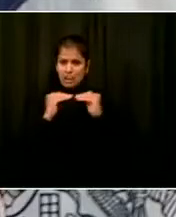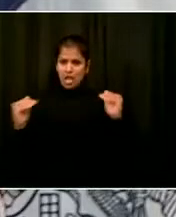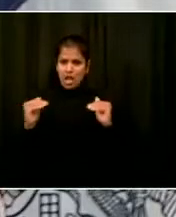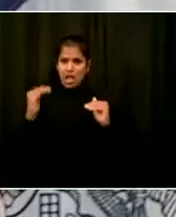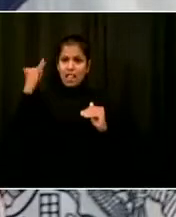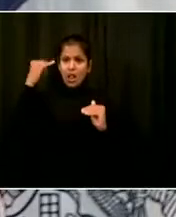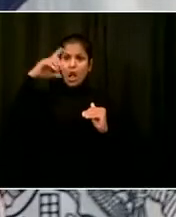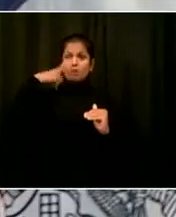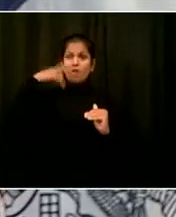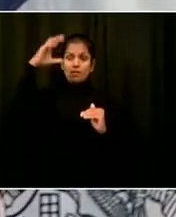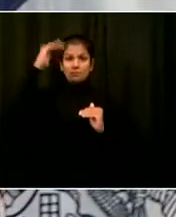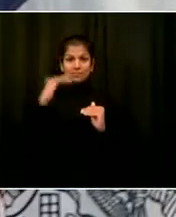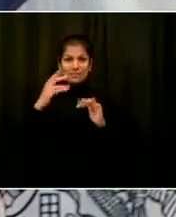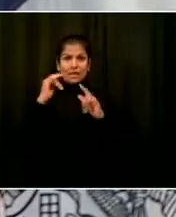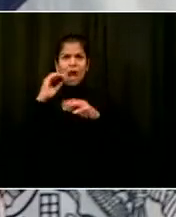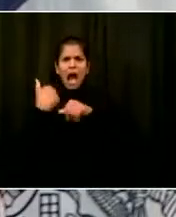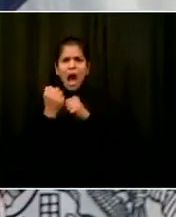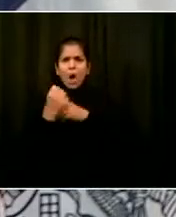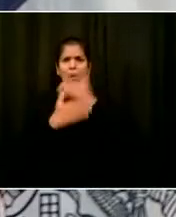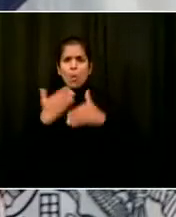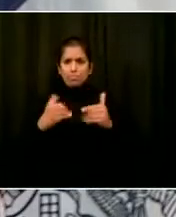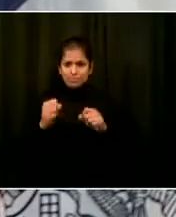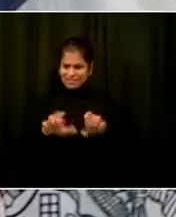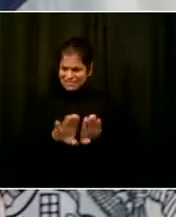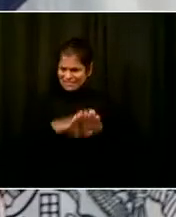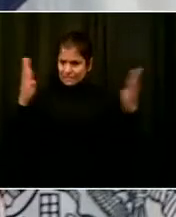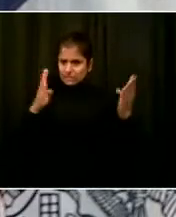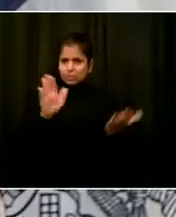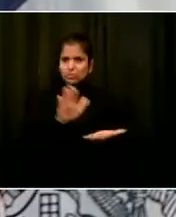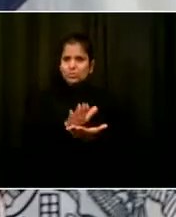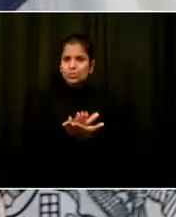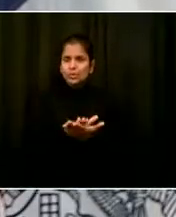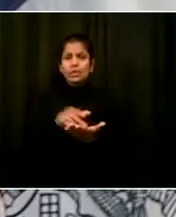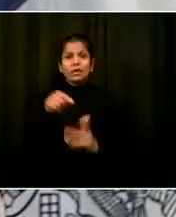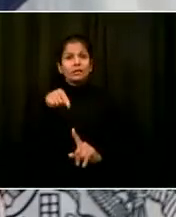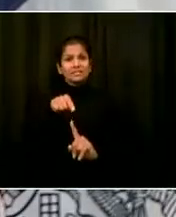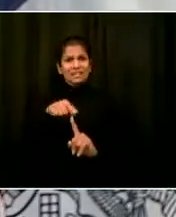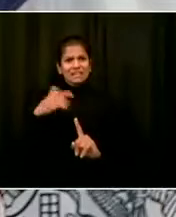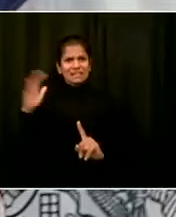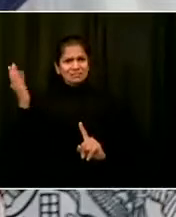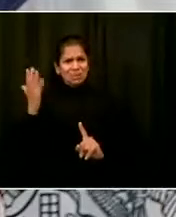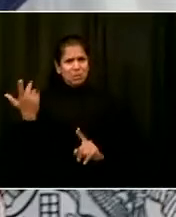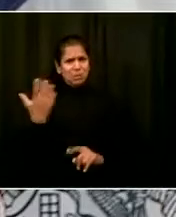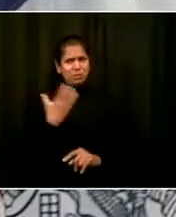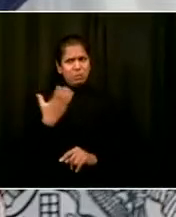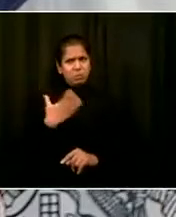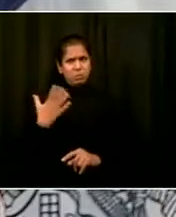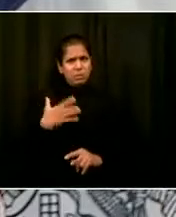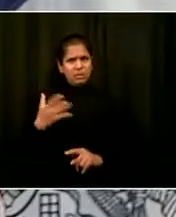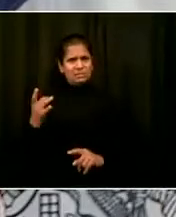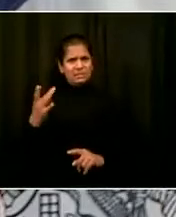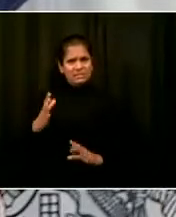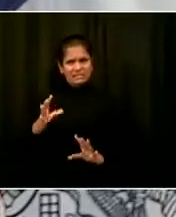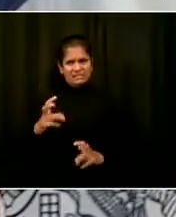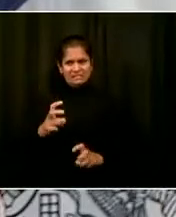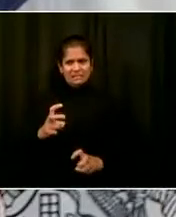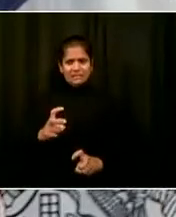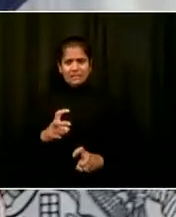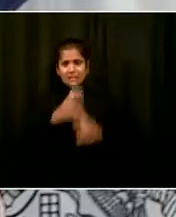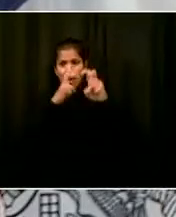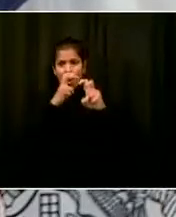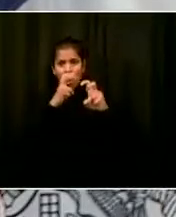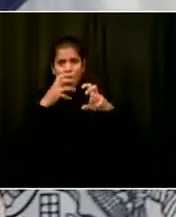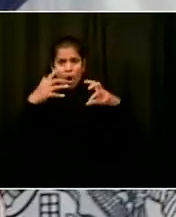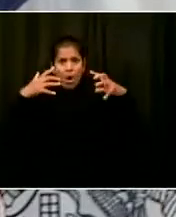facilitating testing from other places um making sure you know the right population is being tested so can you say if the city is is